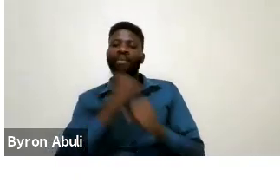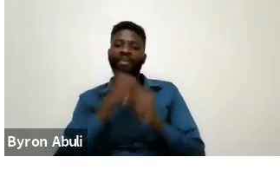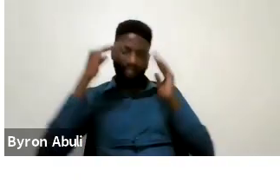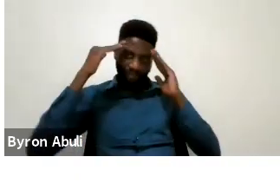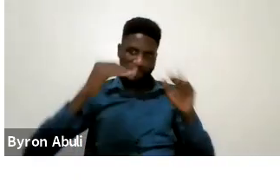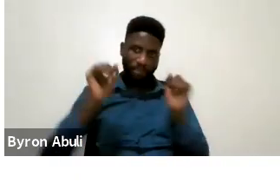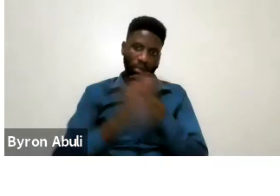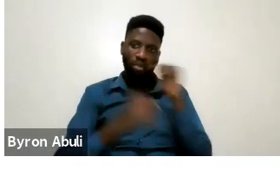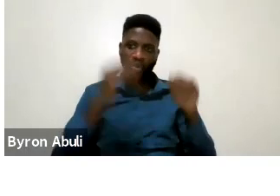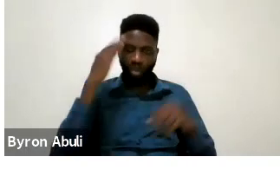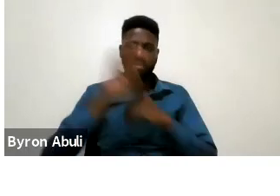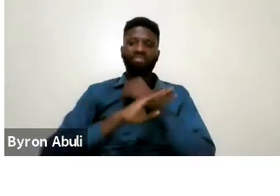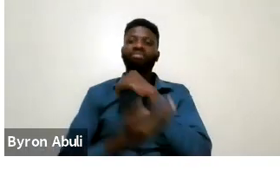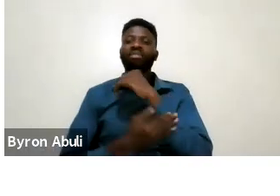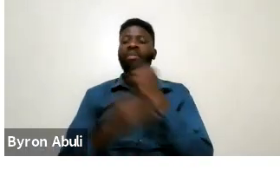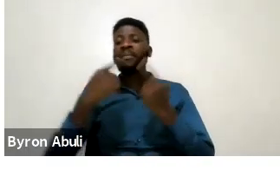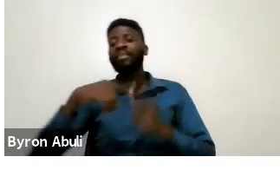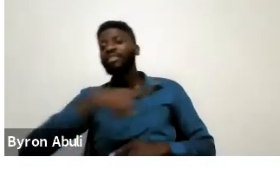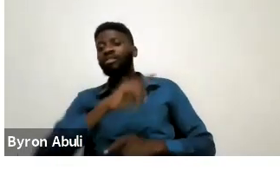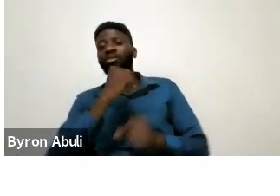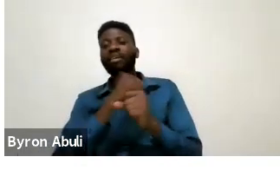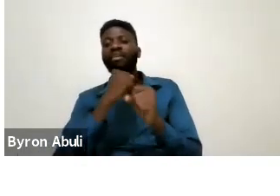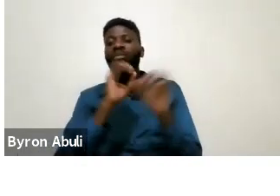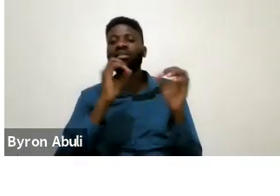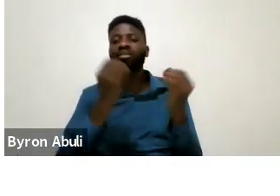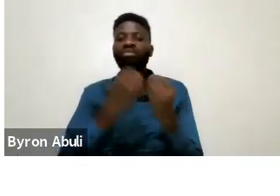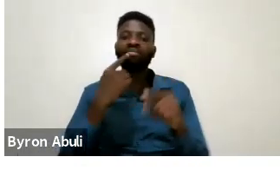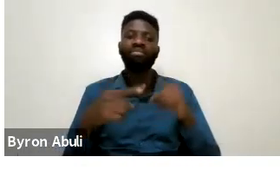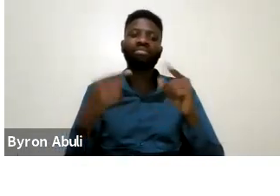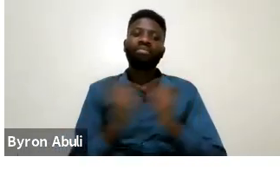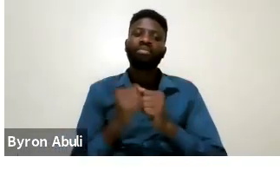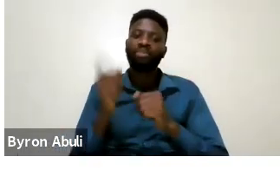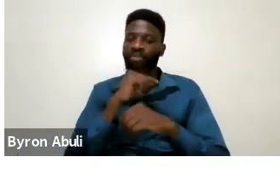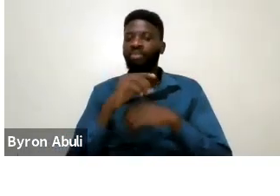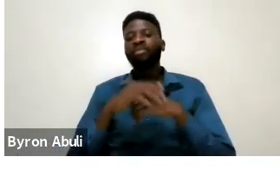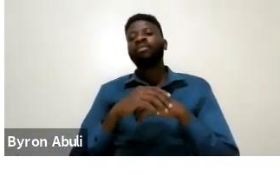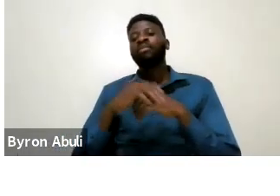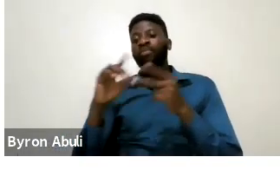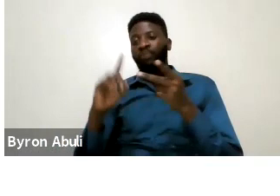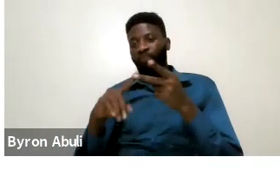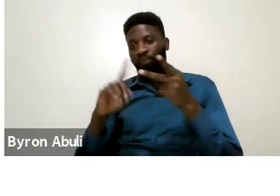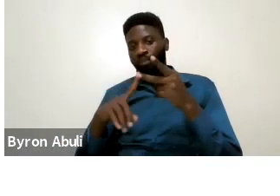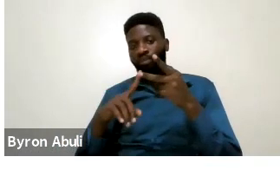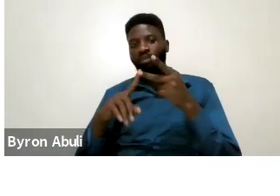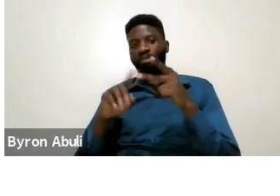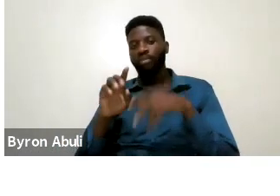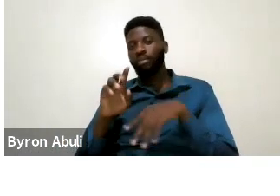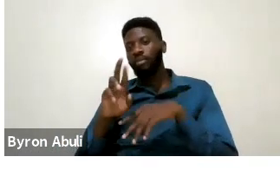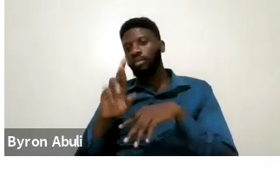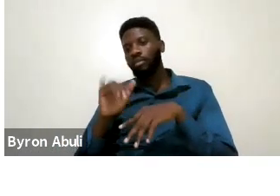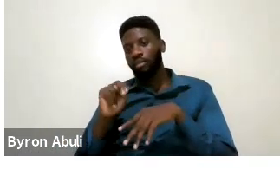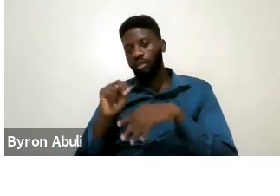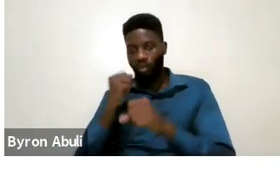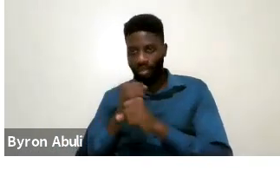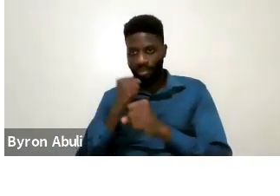her having working in that organization for 10 years. Then example number 2, Ryan works on a construction site.